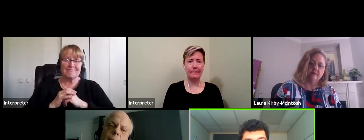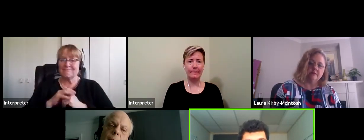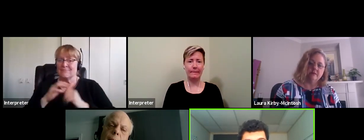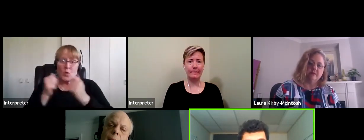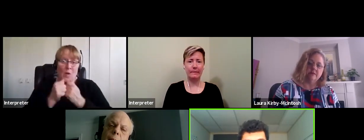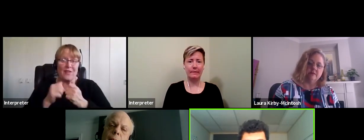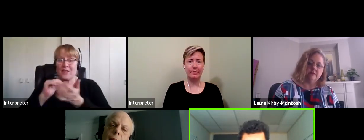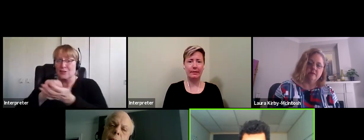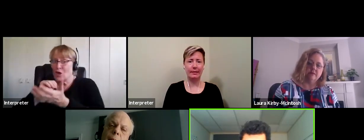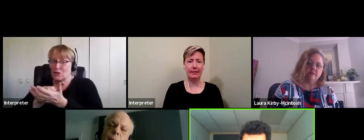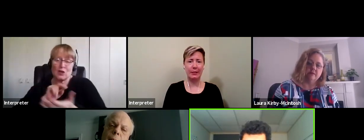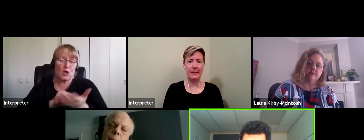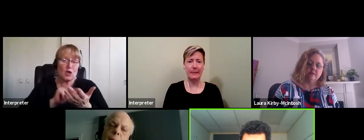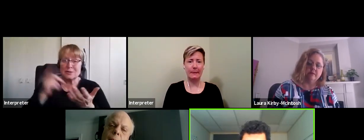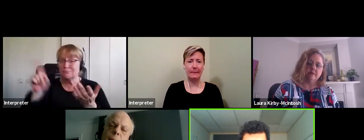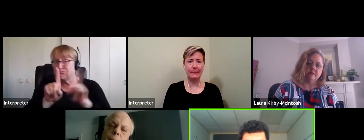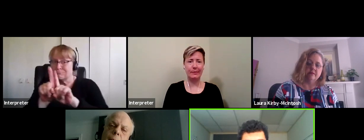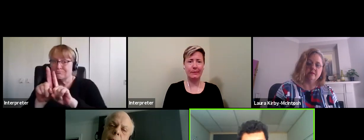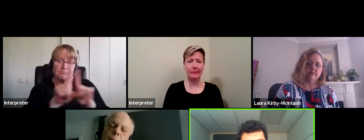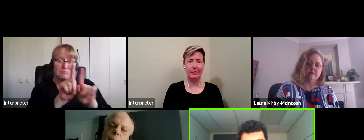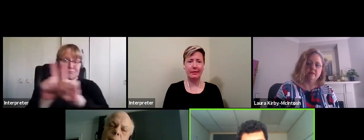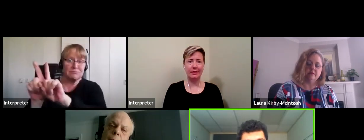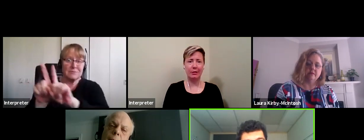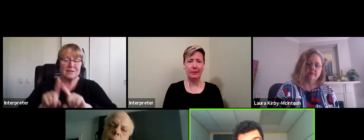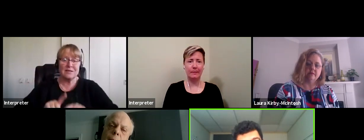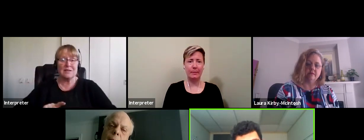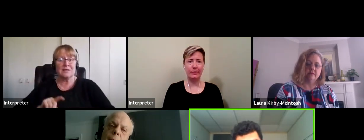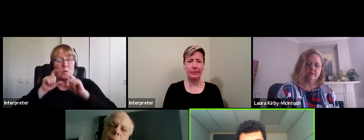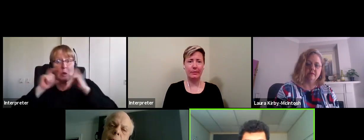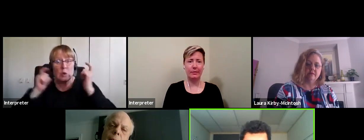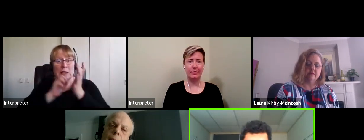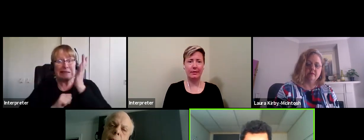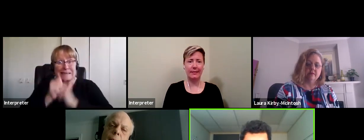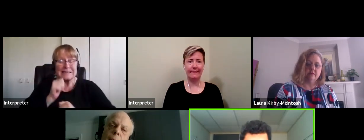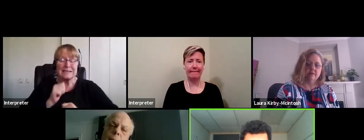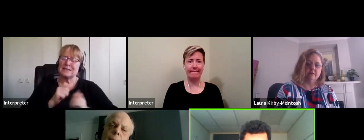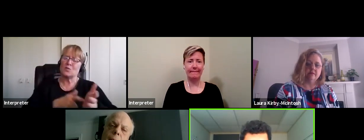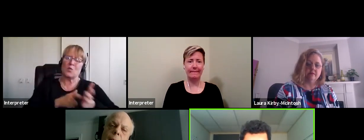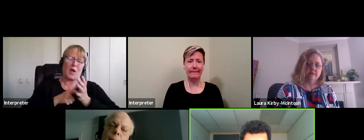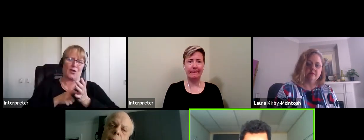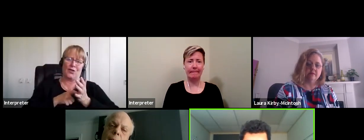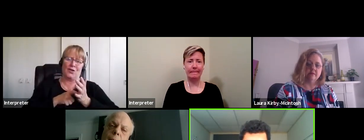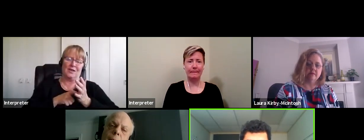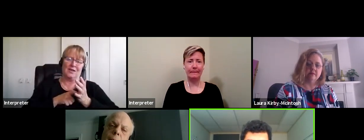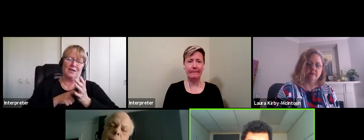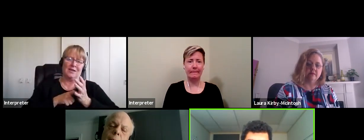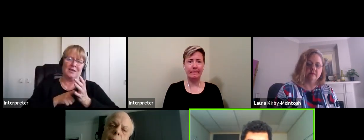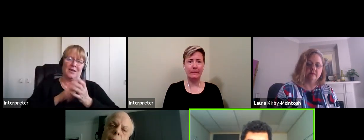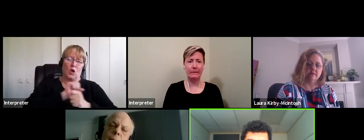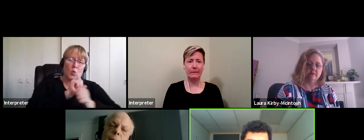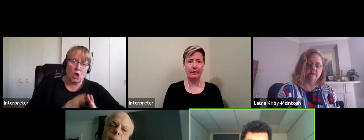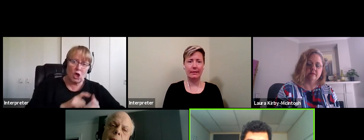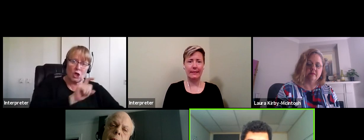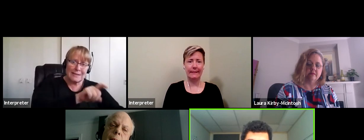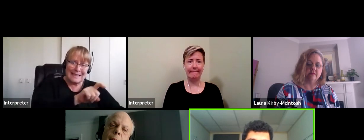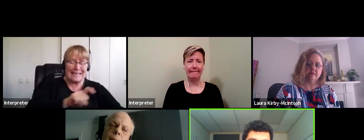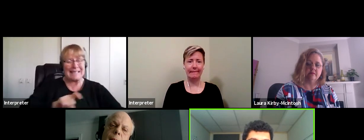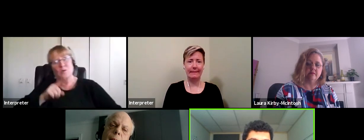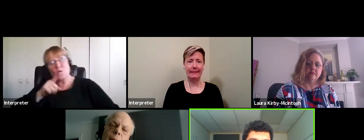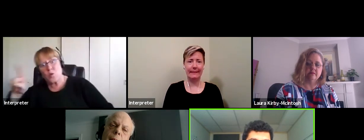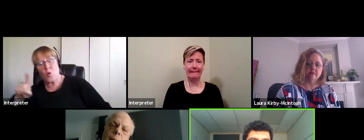nurses doing critical work every day. So personal protective equipment, both for the workers and for the people we support, is obviously an issue.